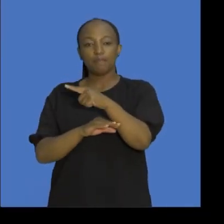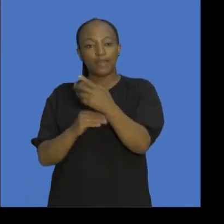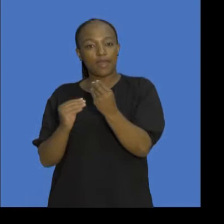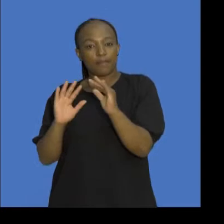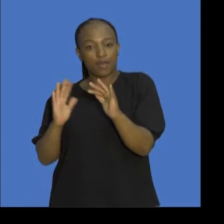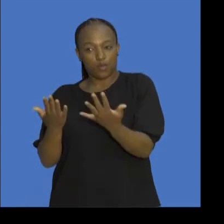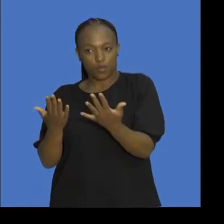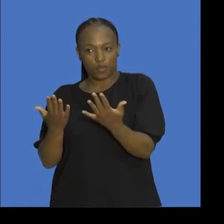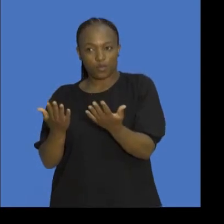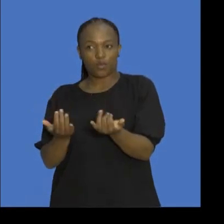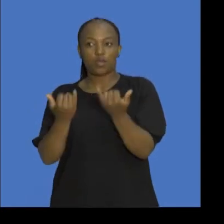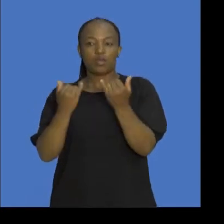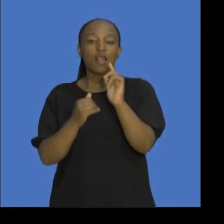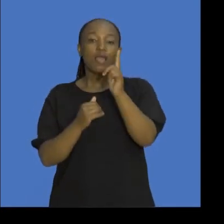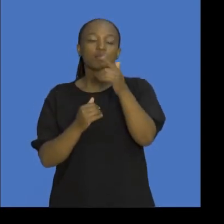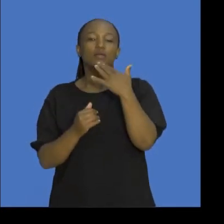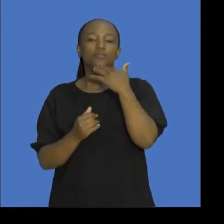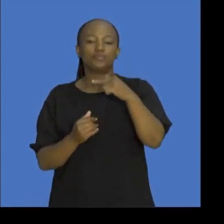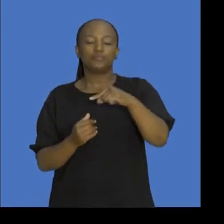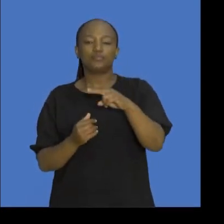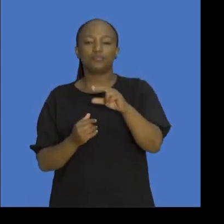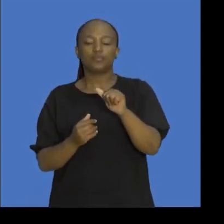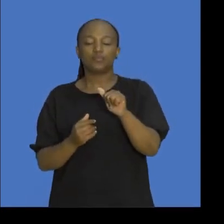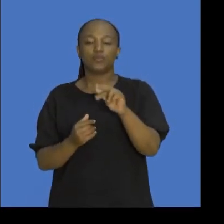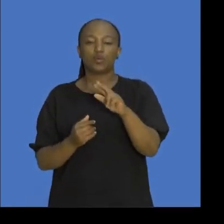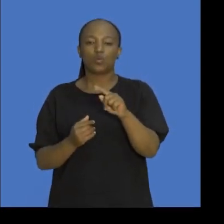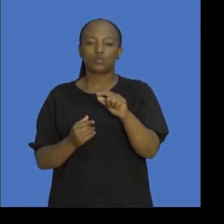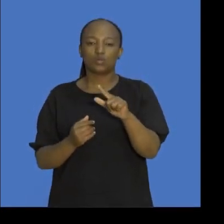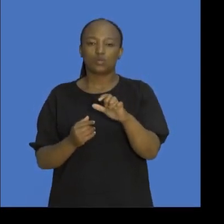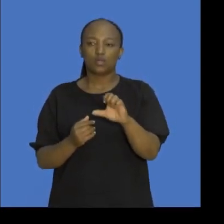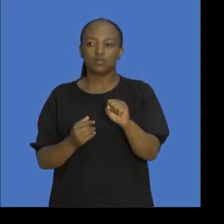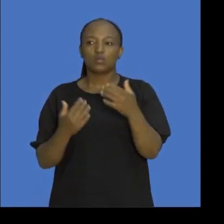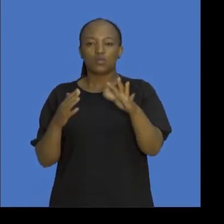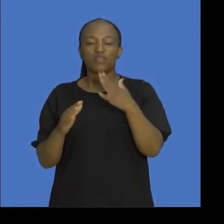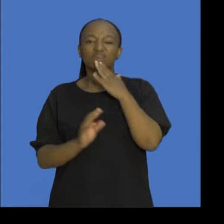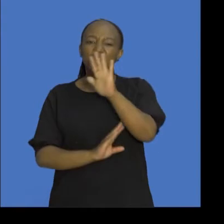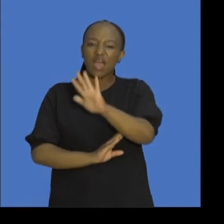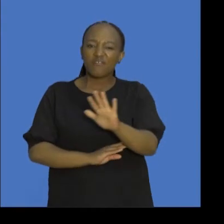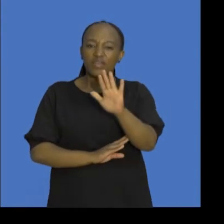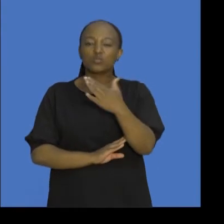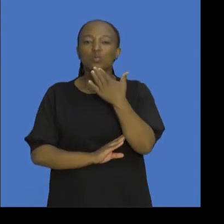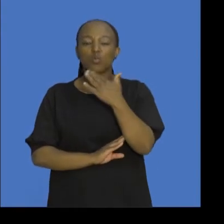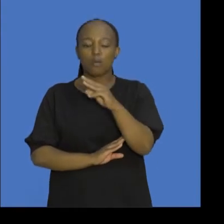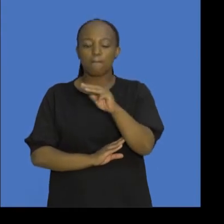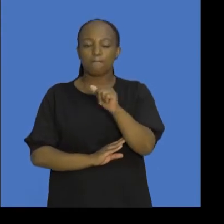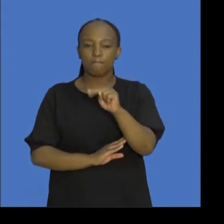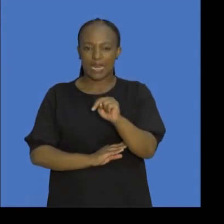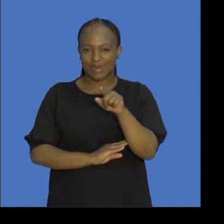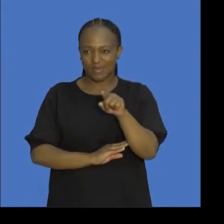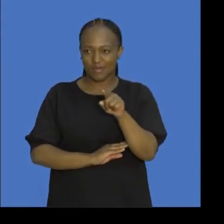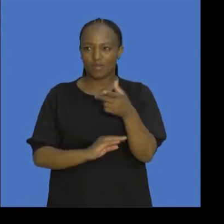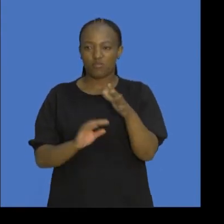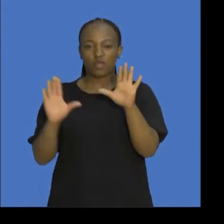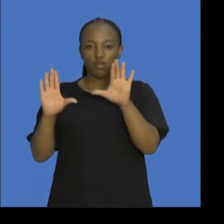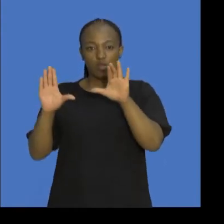We're still going to look at quartiles. We looked at mean, which is the average, and the two are the same, but just